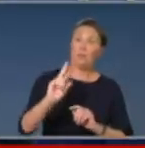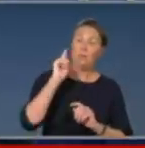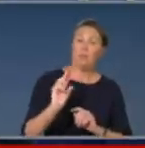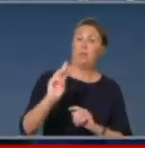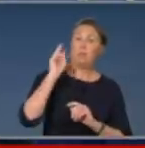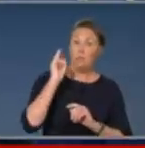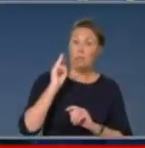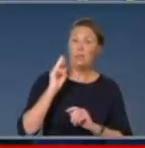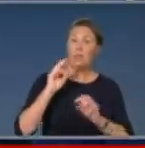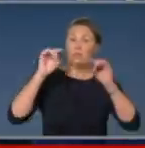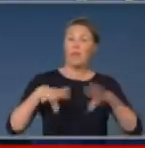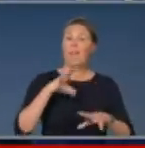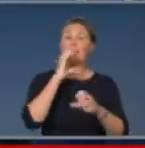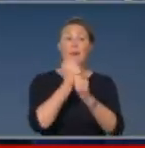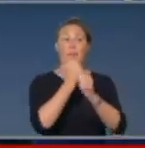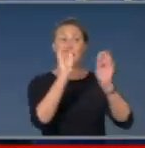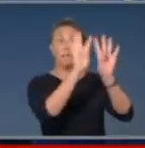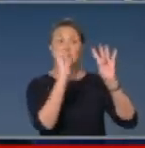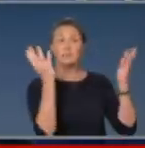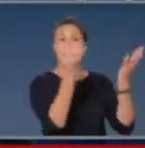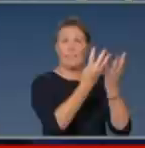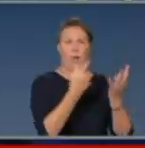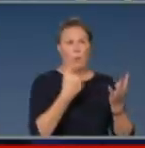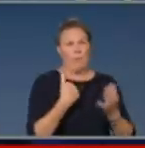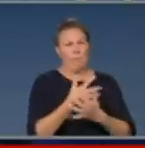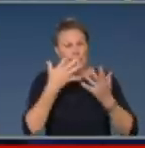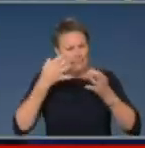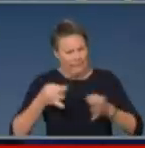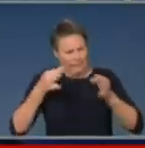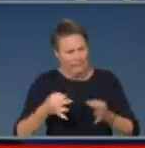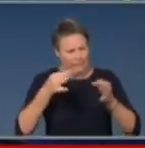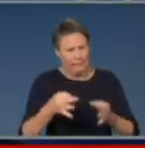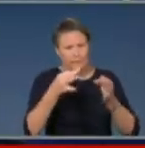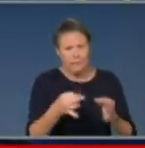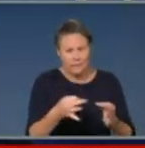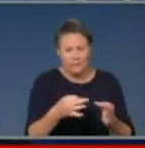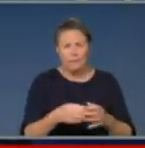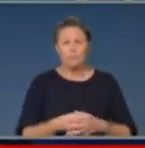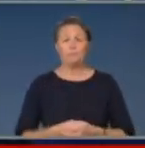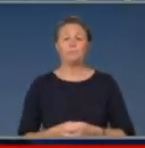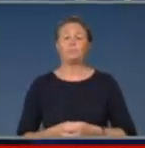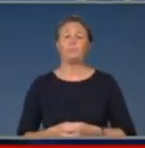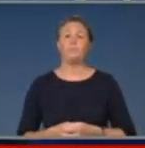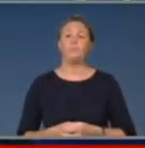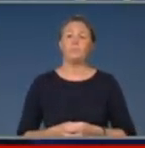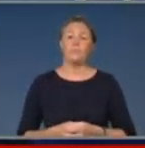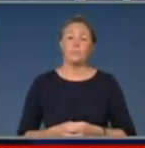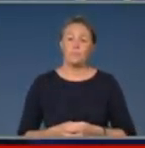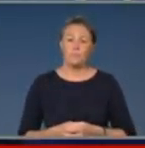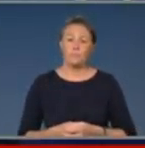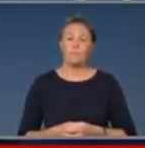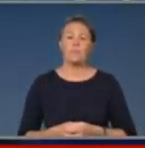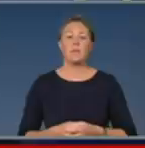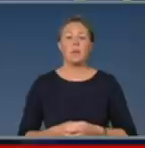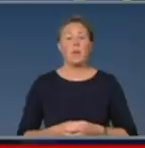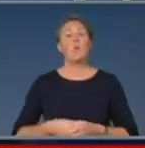to receive the recommendation of that motion from the Victorian Premier, and all Premiers, Chief Ministers and myself stand together